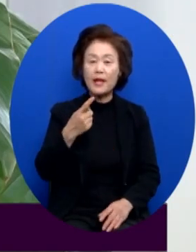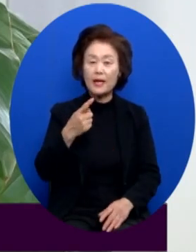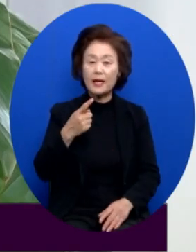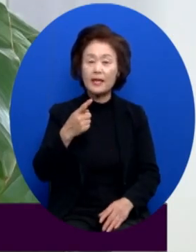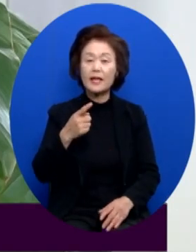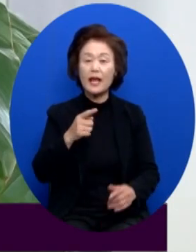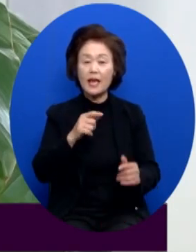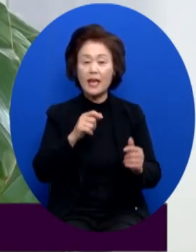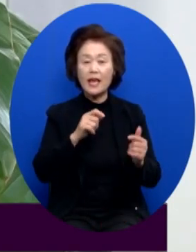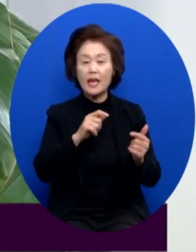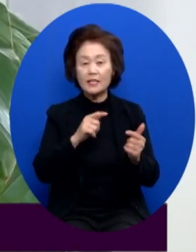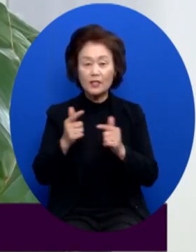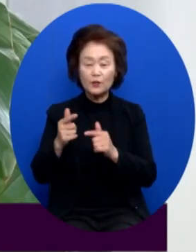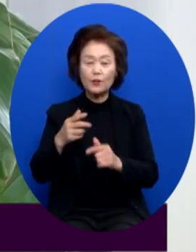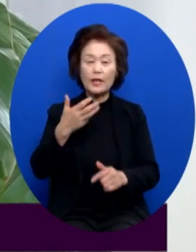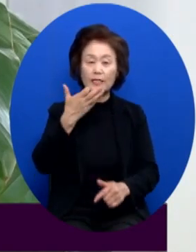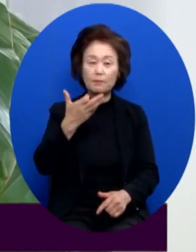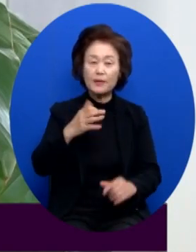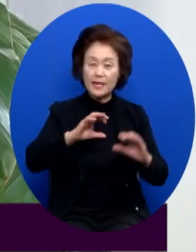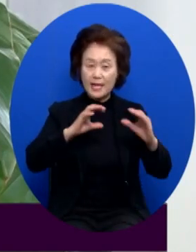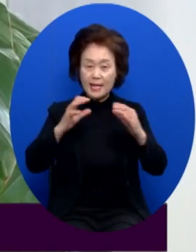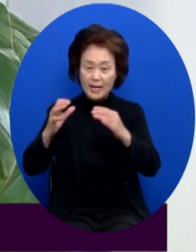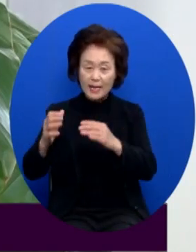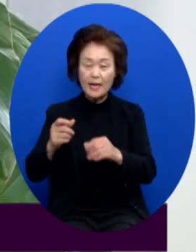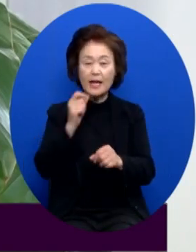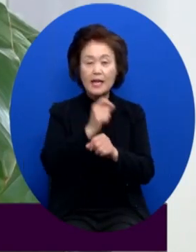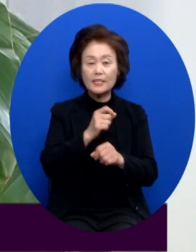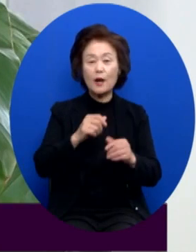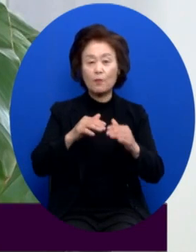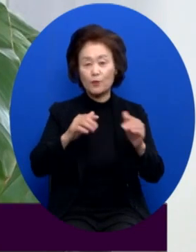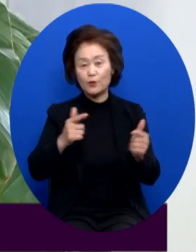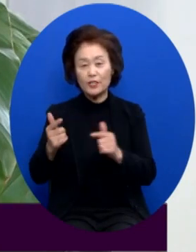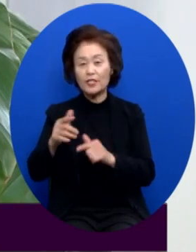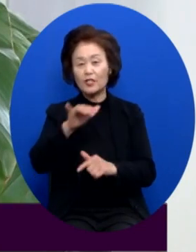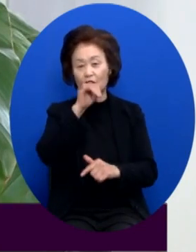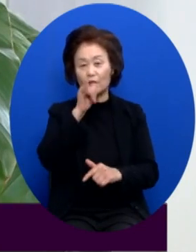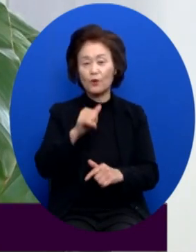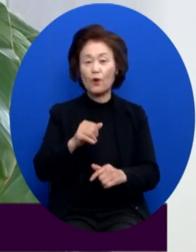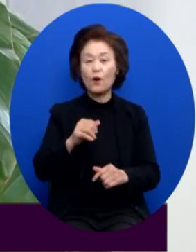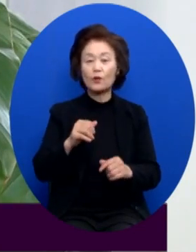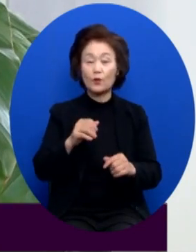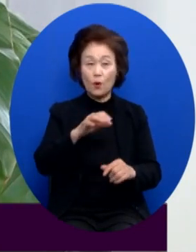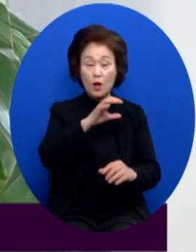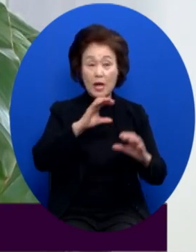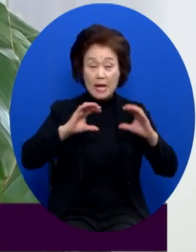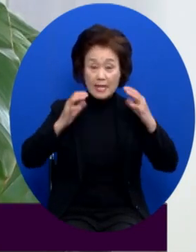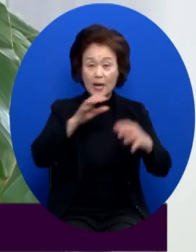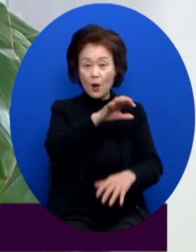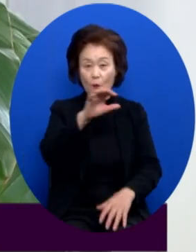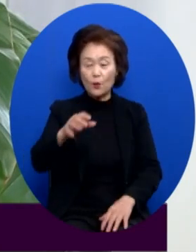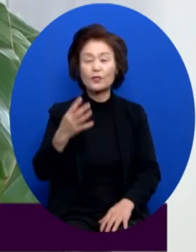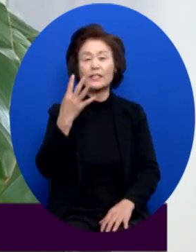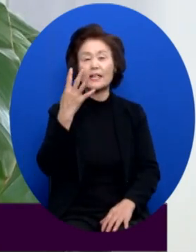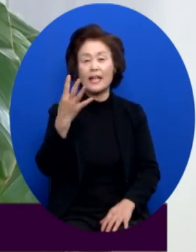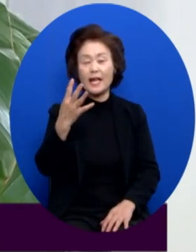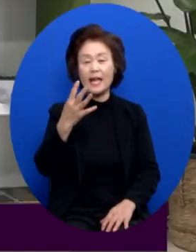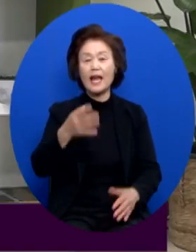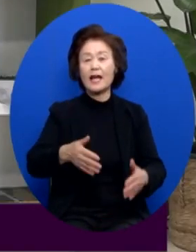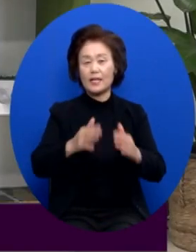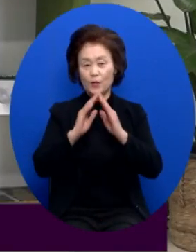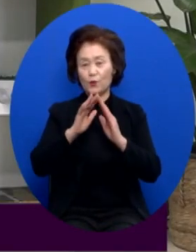Christian schools in 100 countries. We have 18 offices in 18 different countries on 4 different